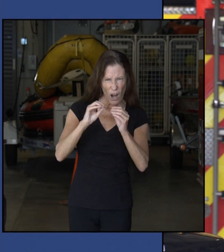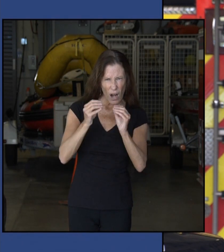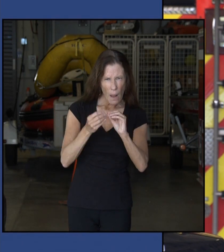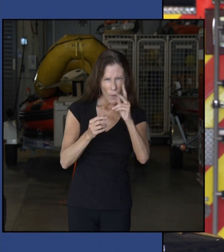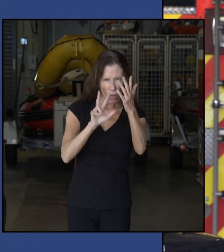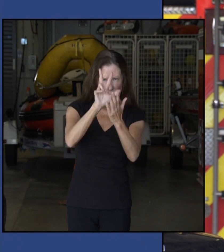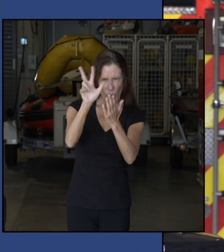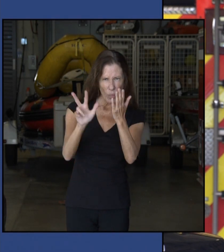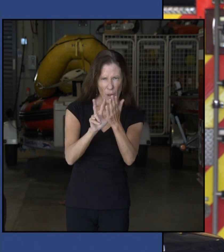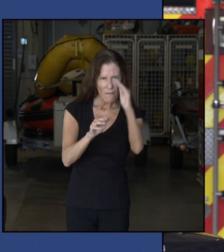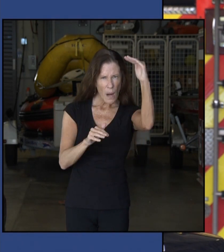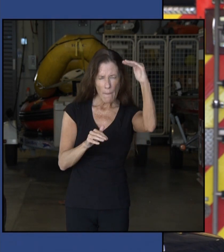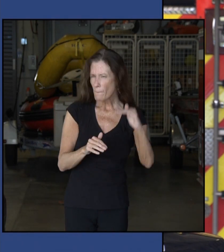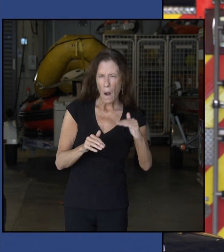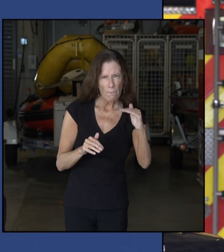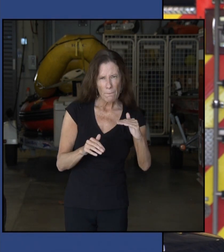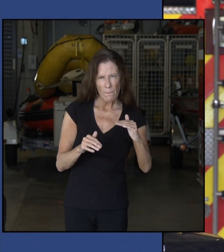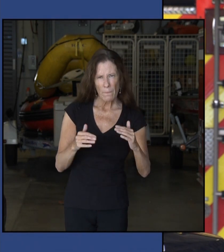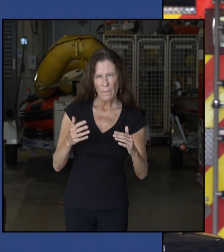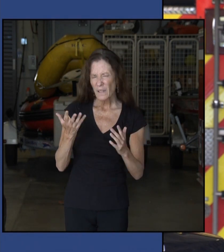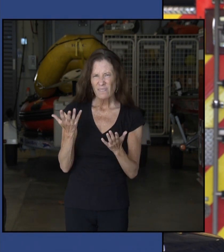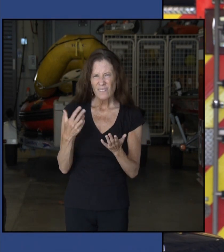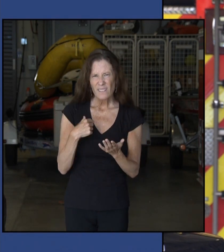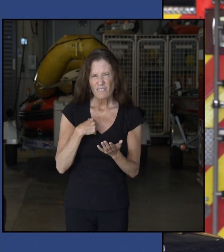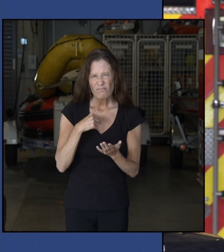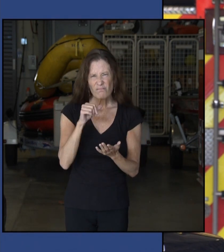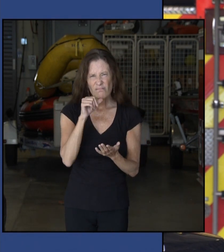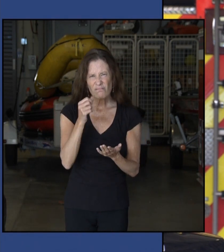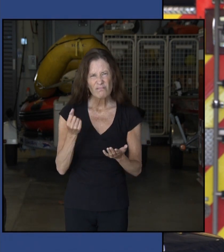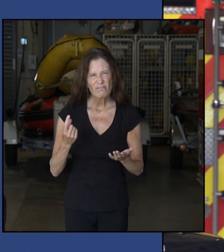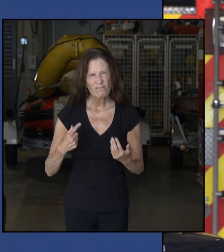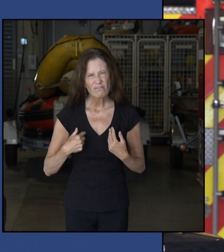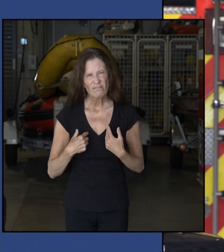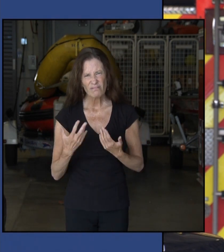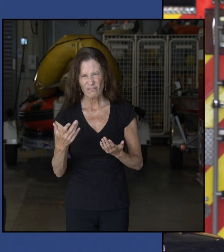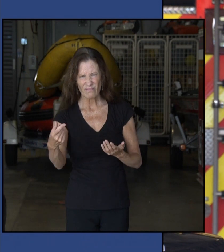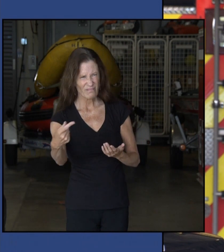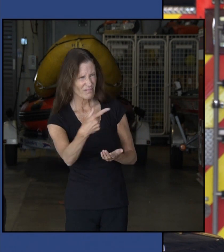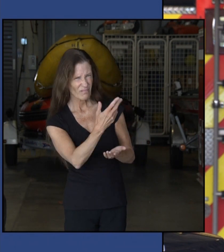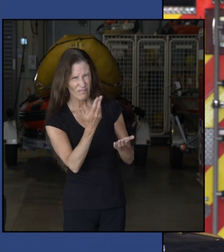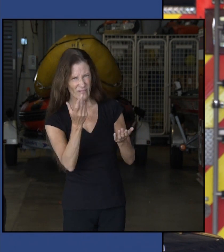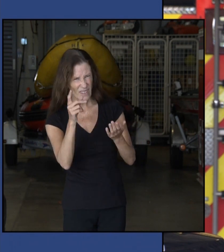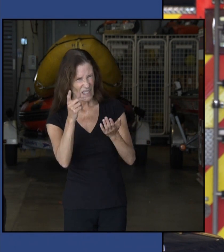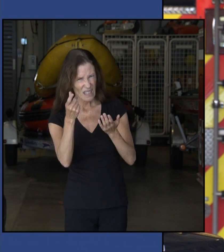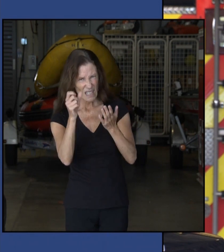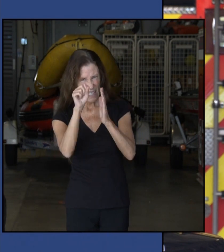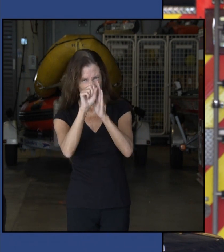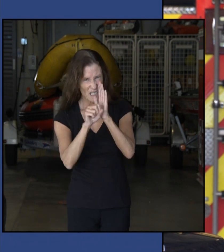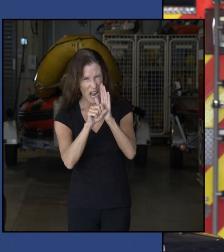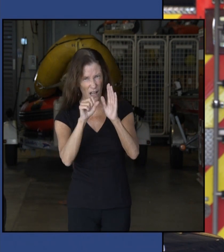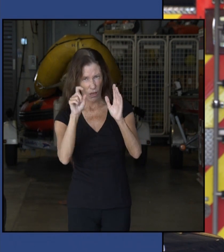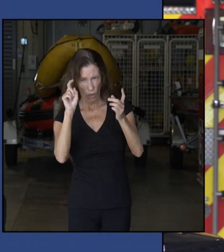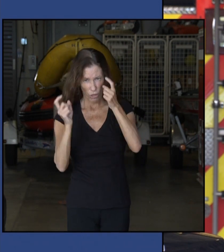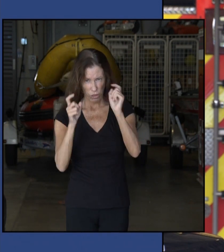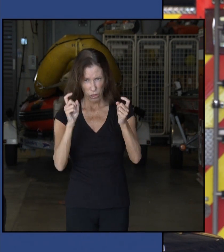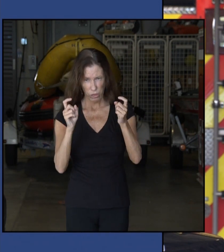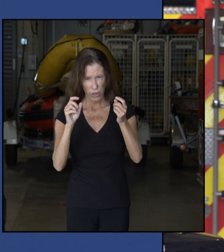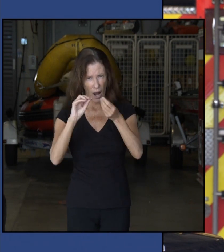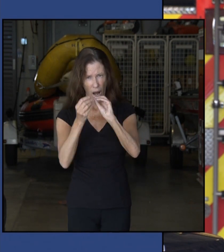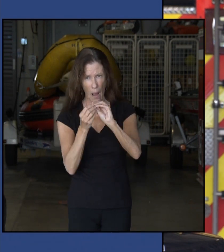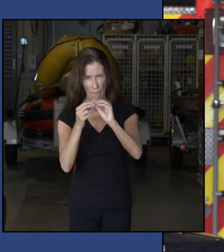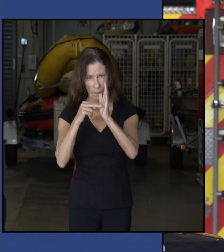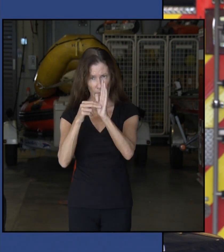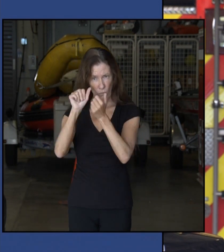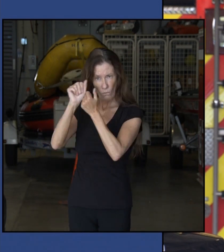speaking, the state is realigning with the federal government some reporting issues. Could you explain, or can Dr.